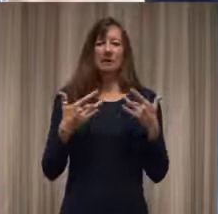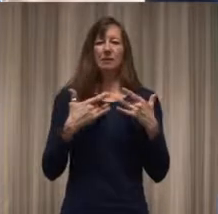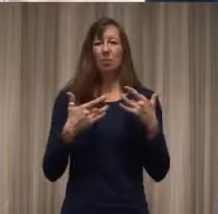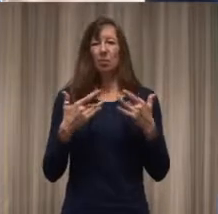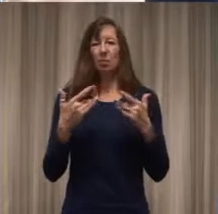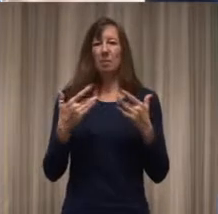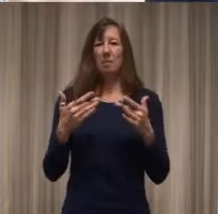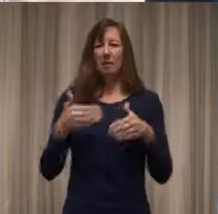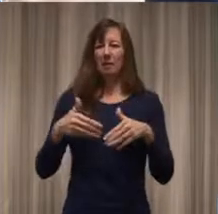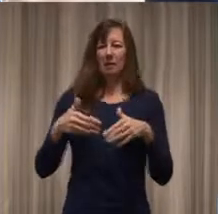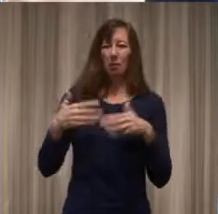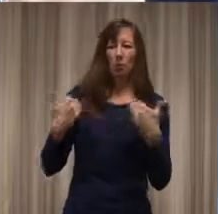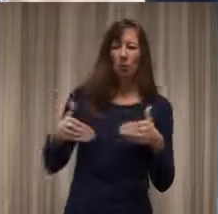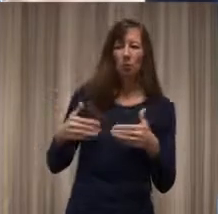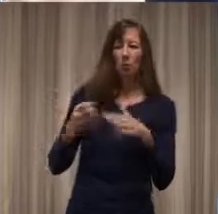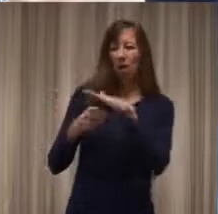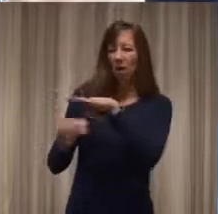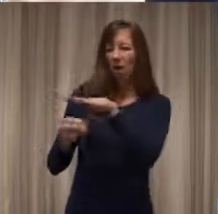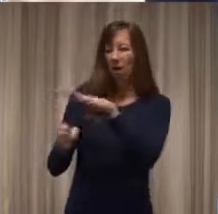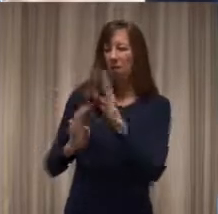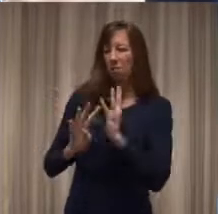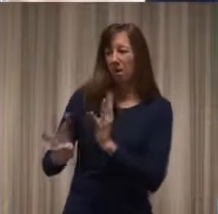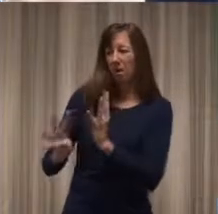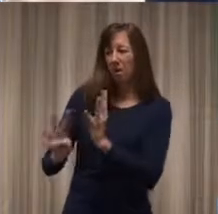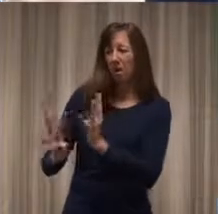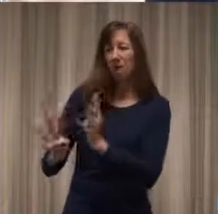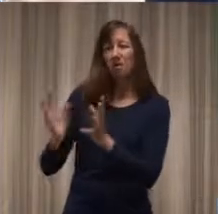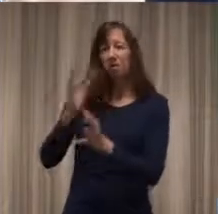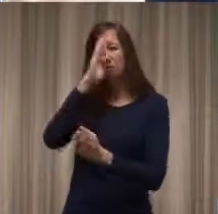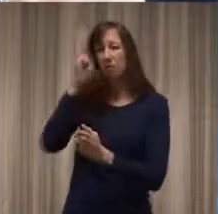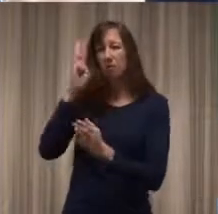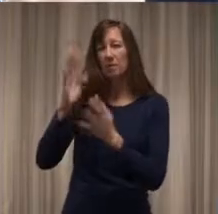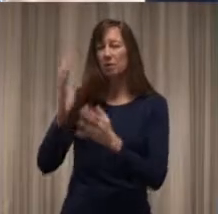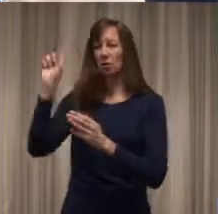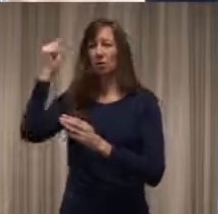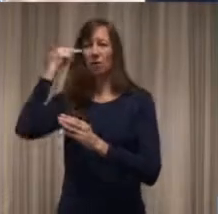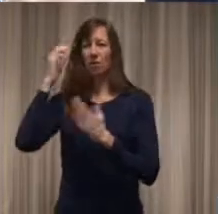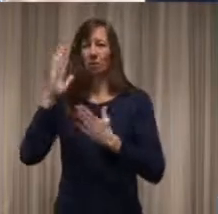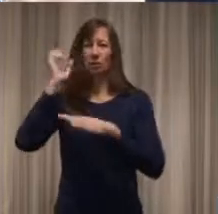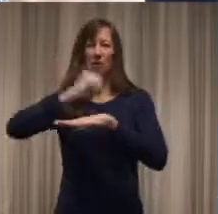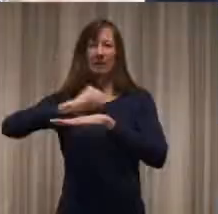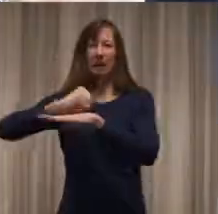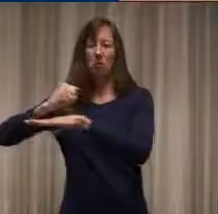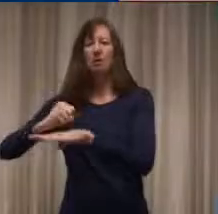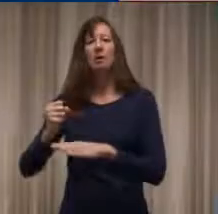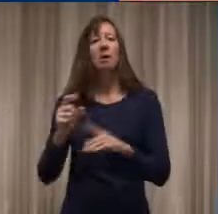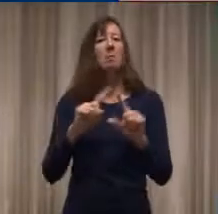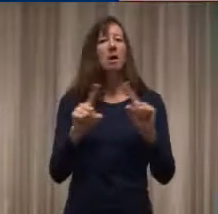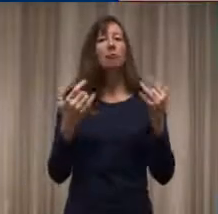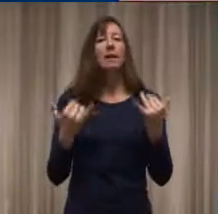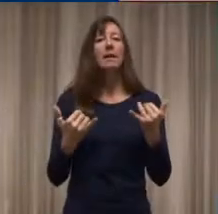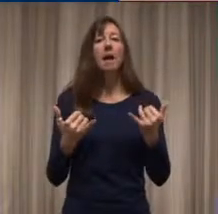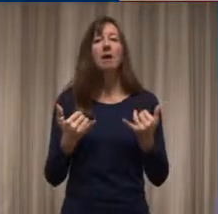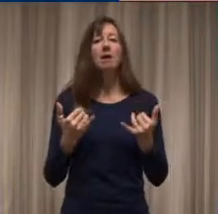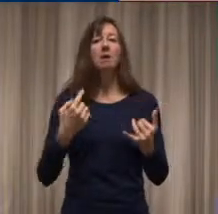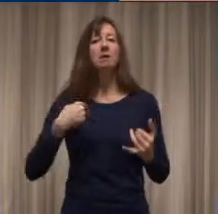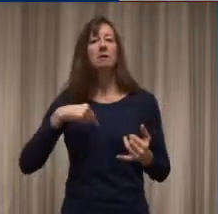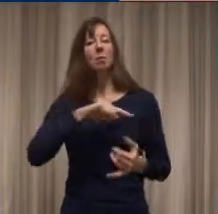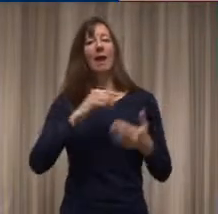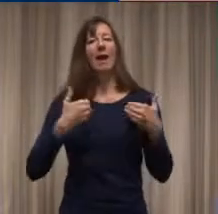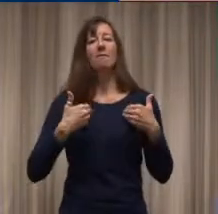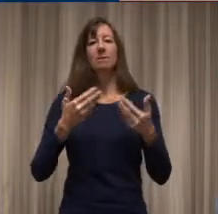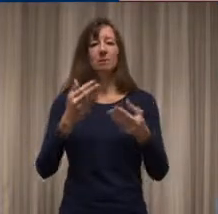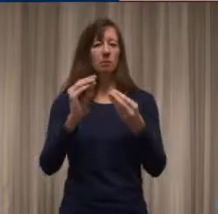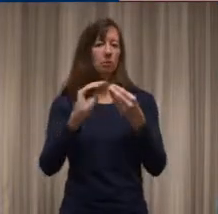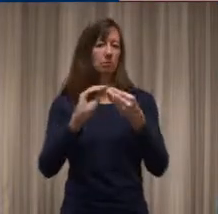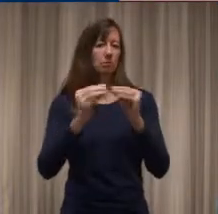imposed restrictions. We are back now below that threshold. We upgraded our numbers and our